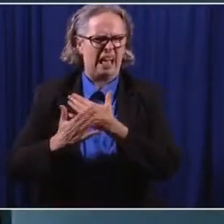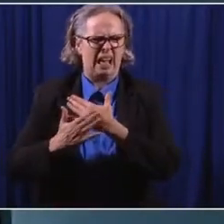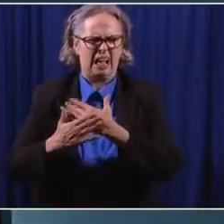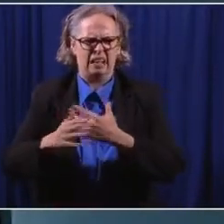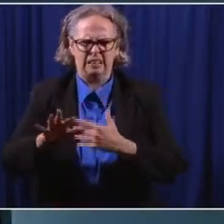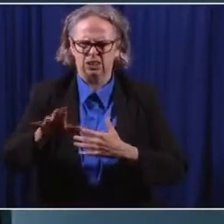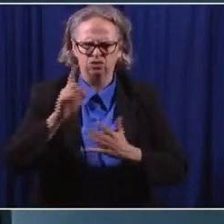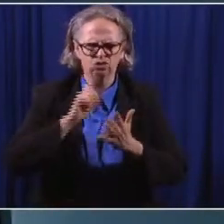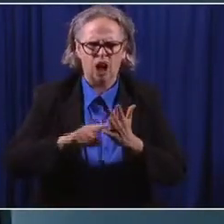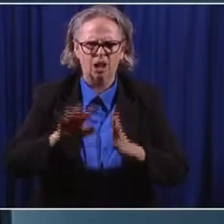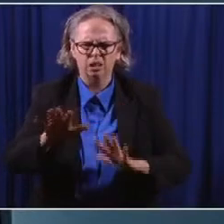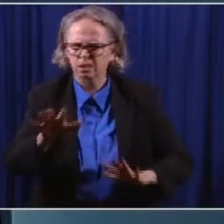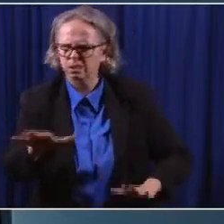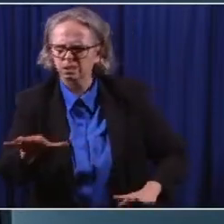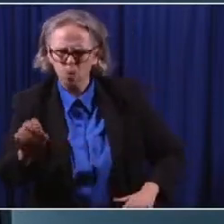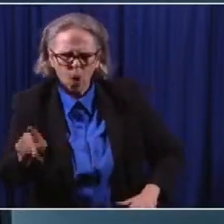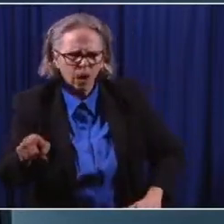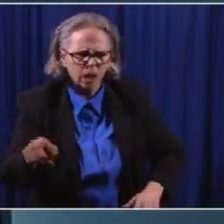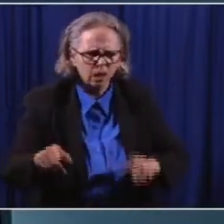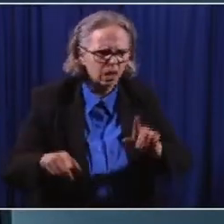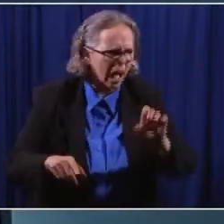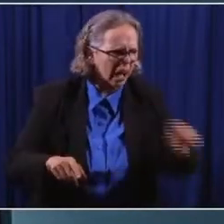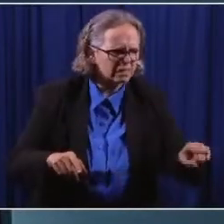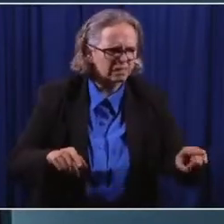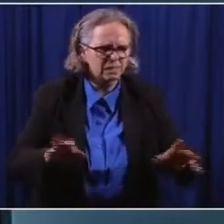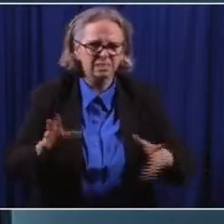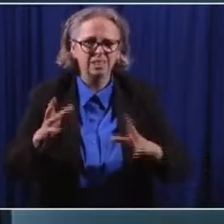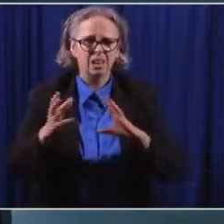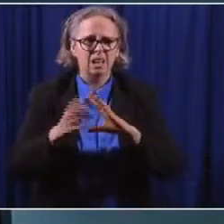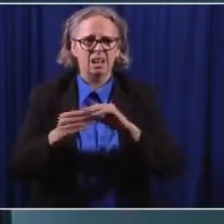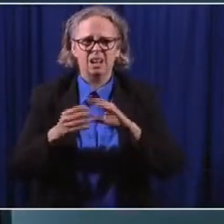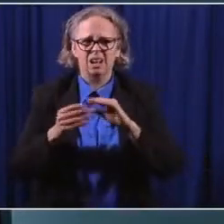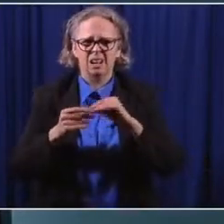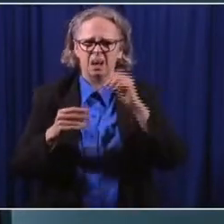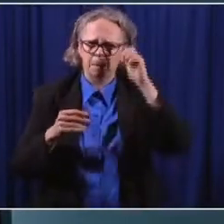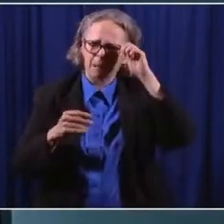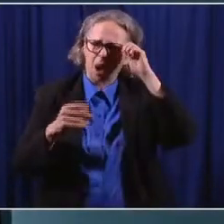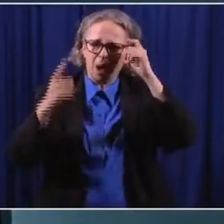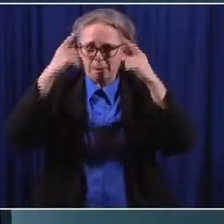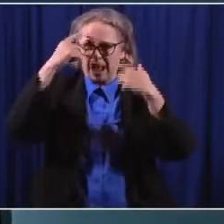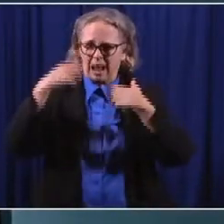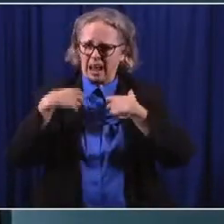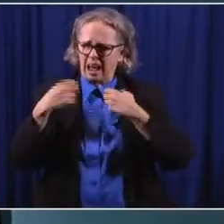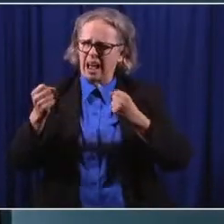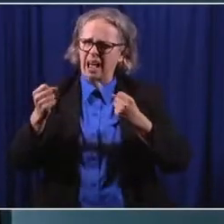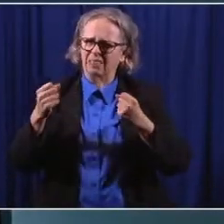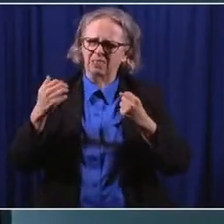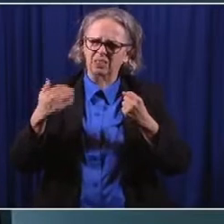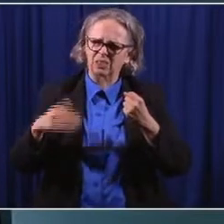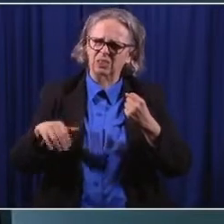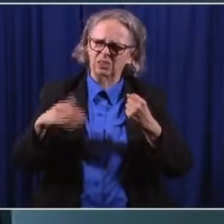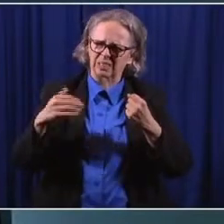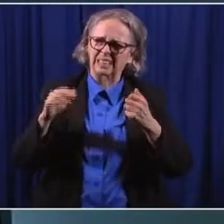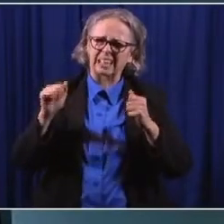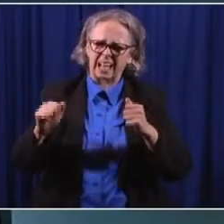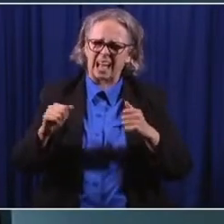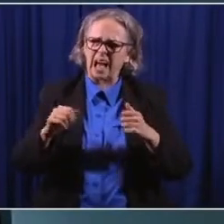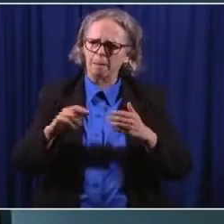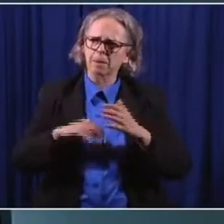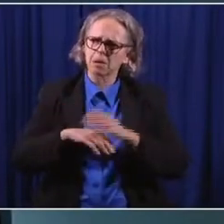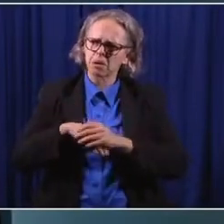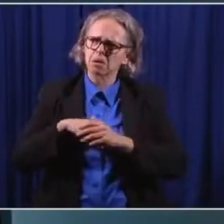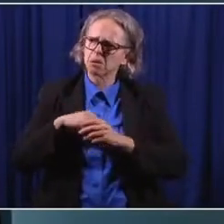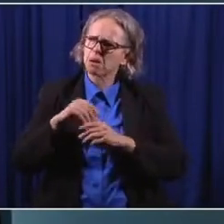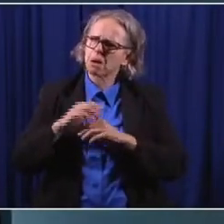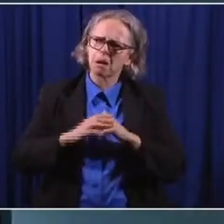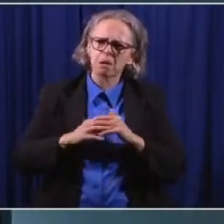but just remember, talking about mental health doesn't have to be a big deal. You can just ask how someone's feeling and